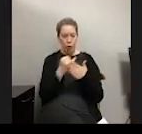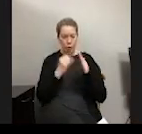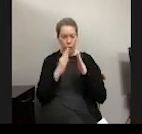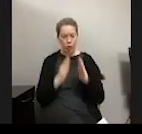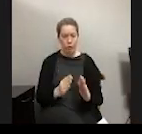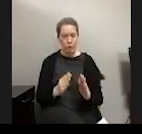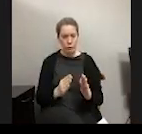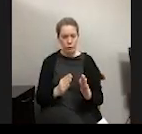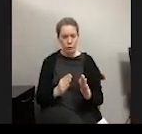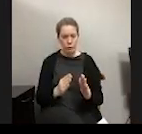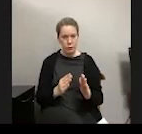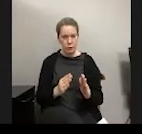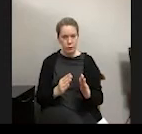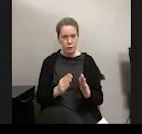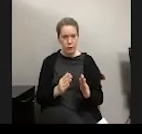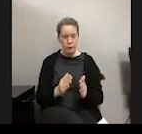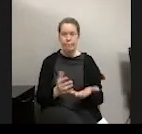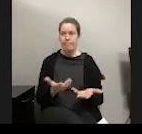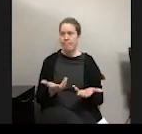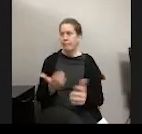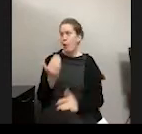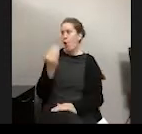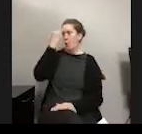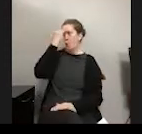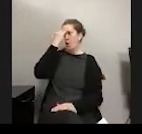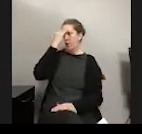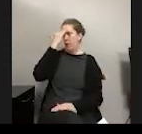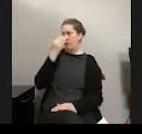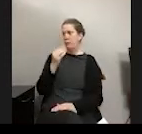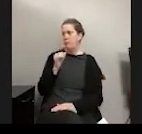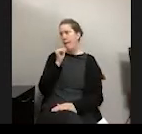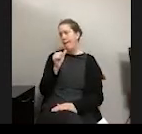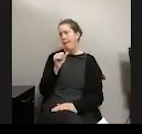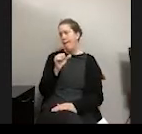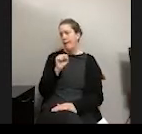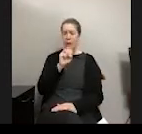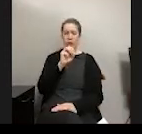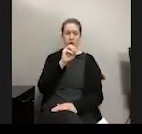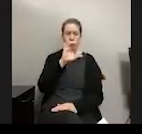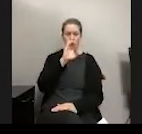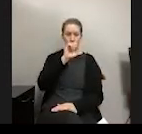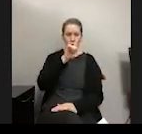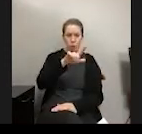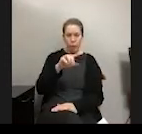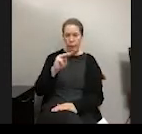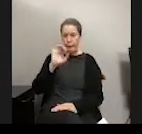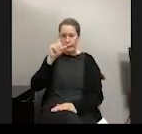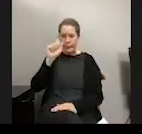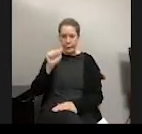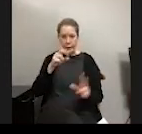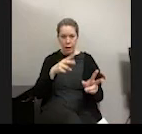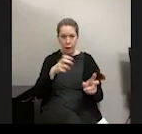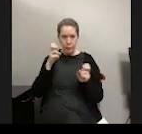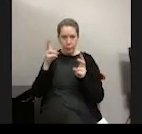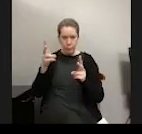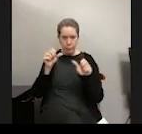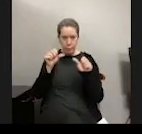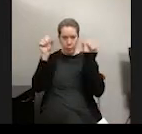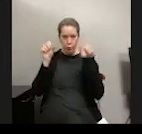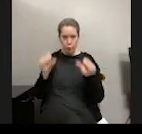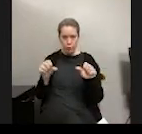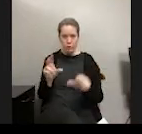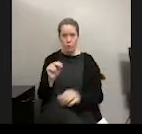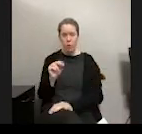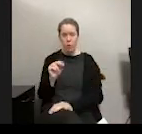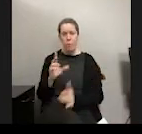And we're not just awareness like social media posts, like try to do some mainstream highlighting of some of the great talent that's out there in